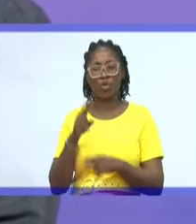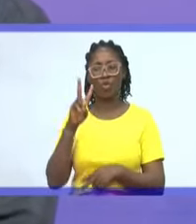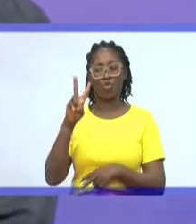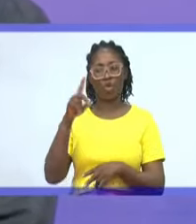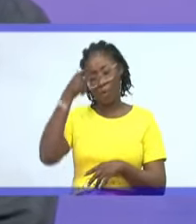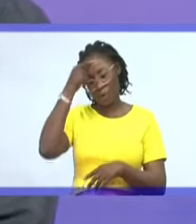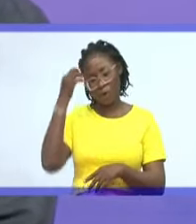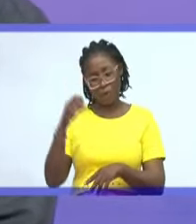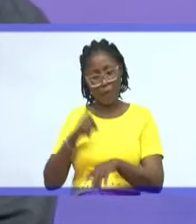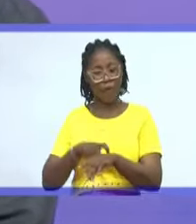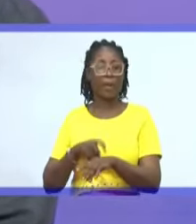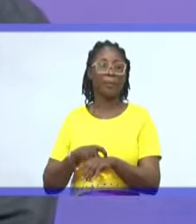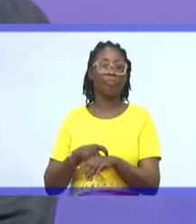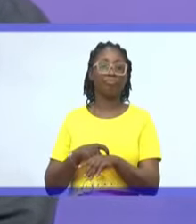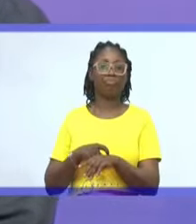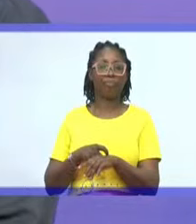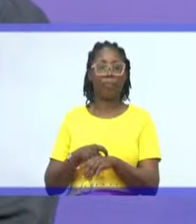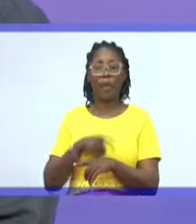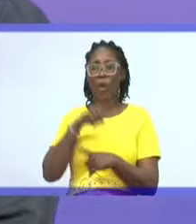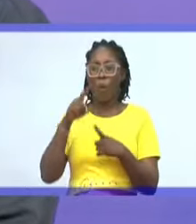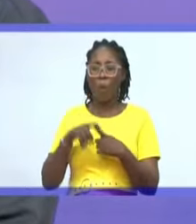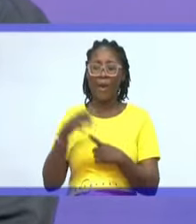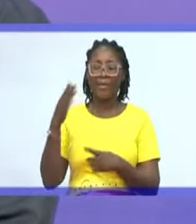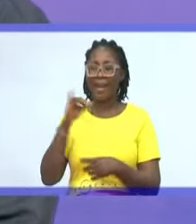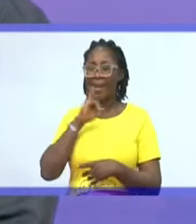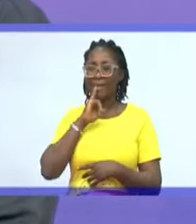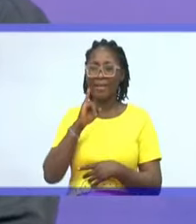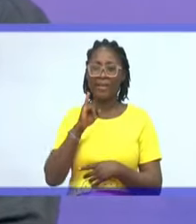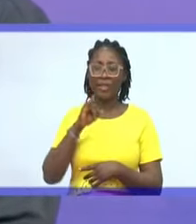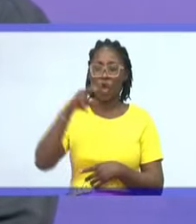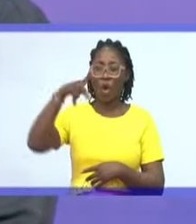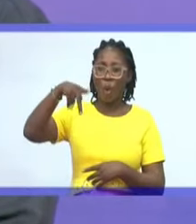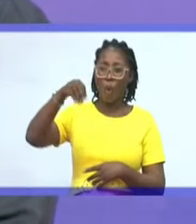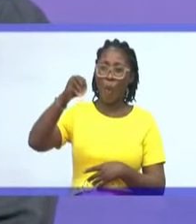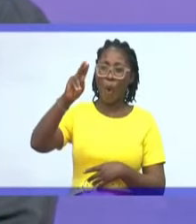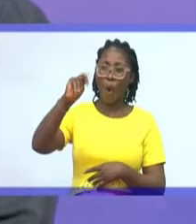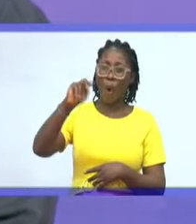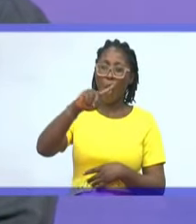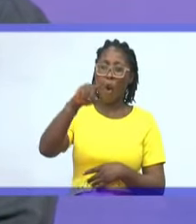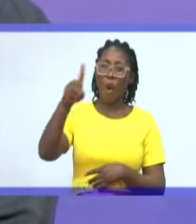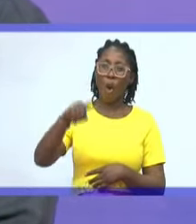see, when there is a Ponzi scam like the